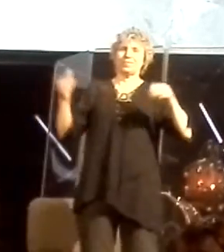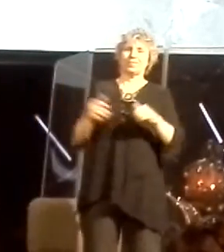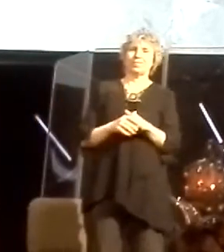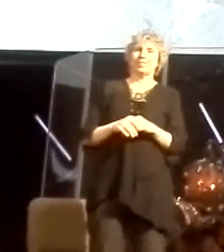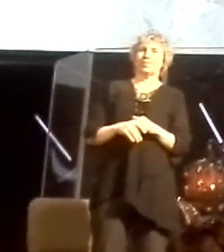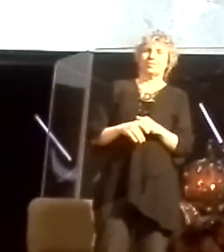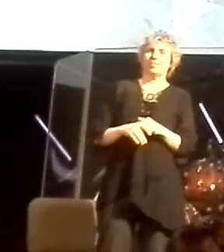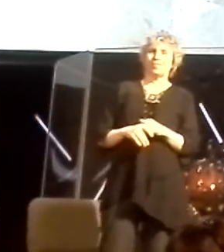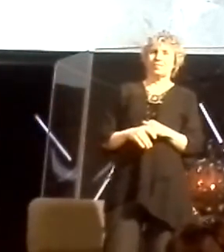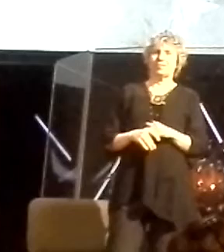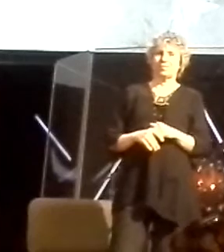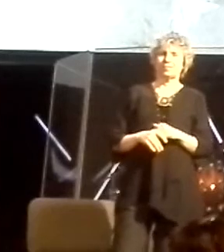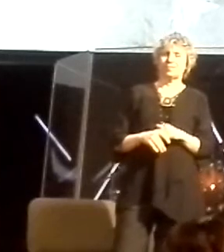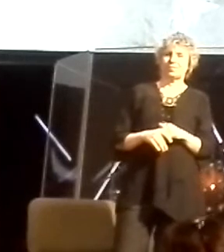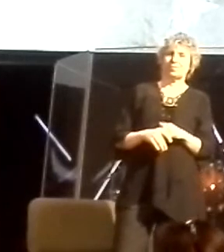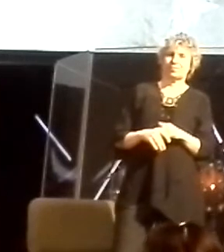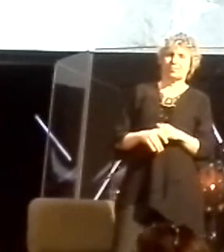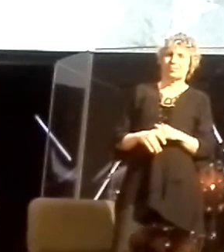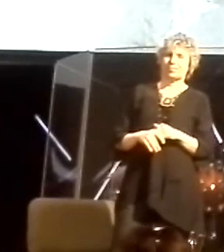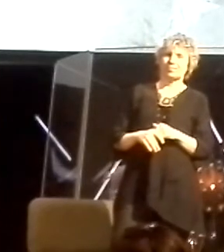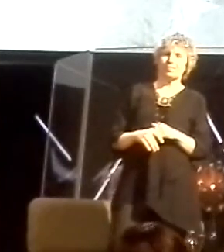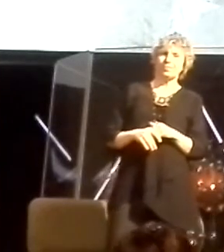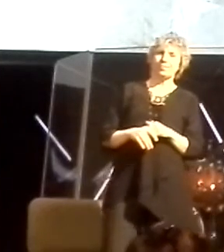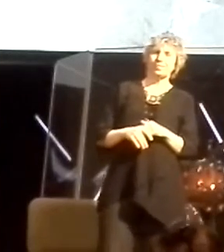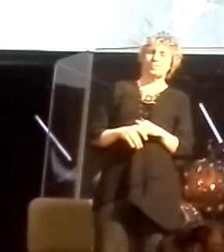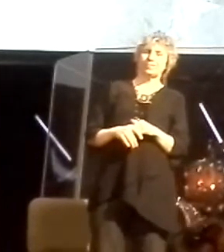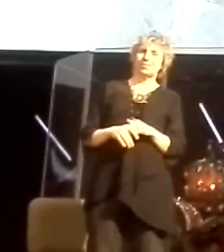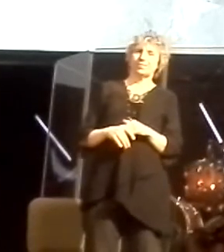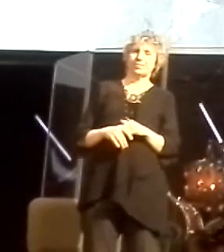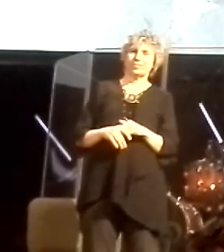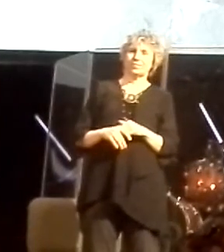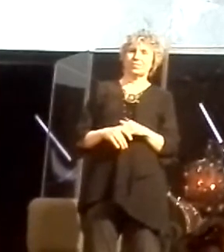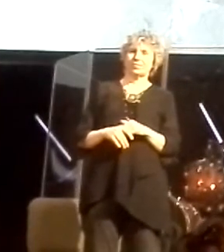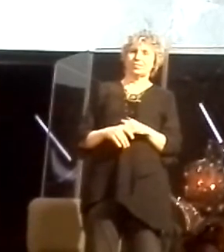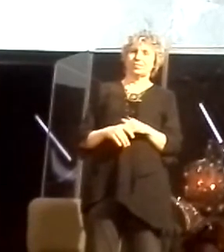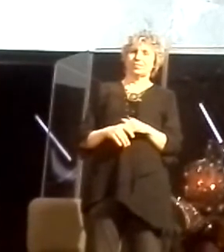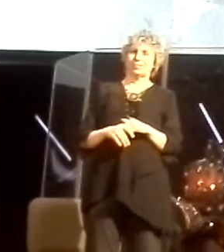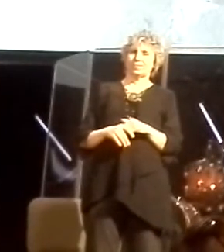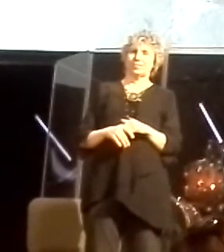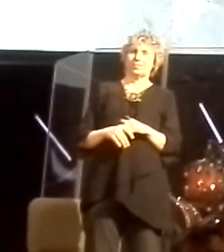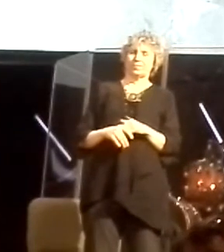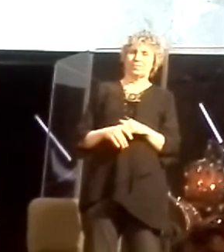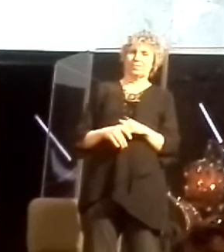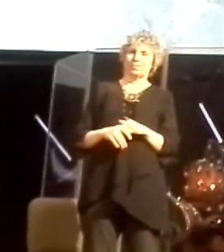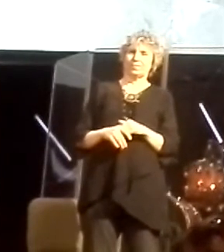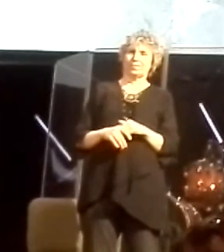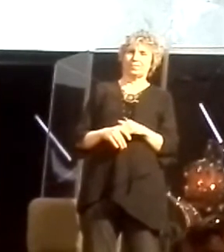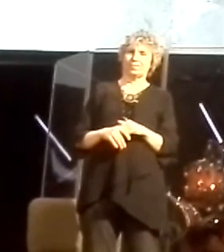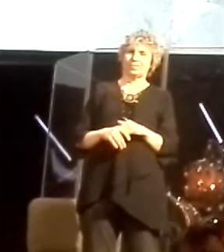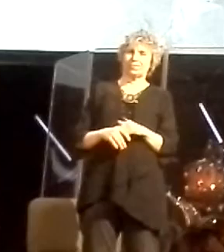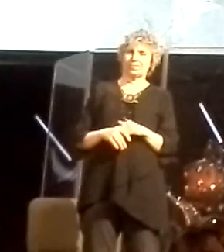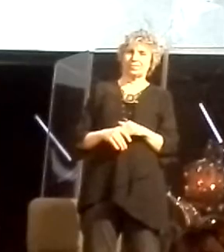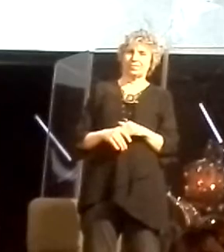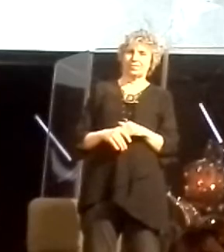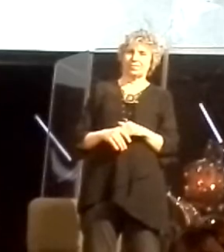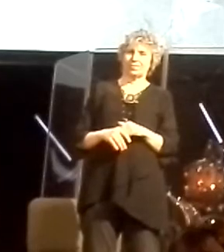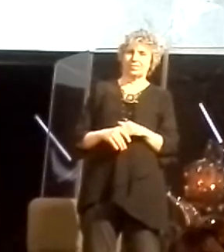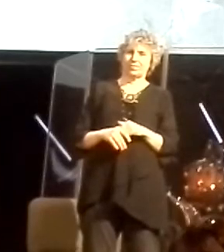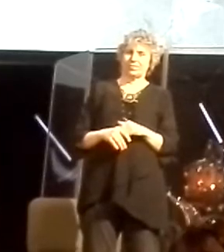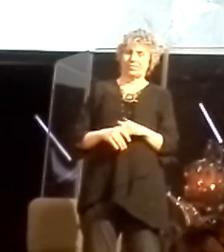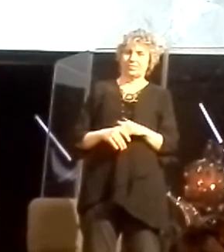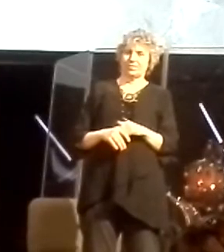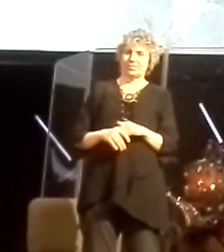to know my To your